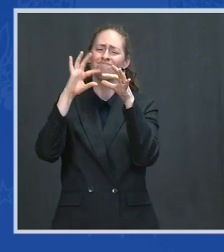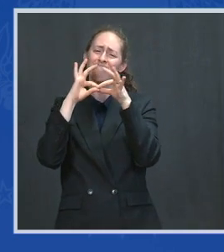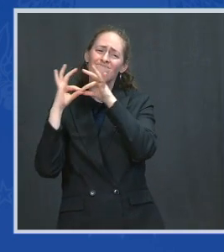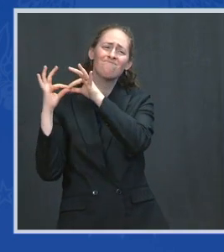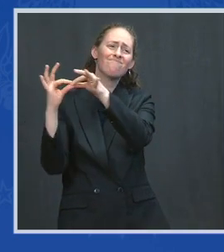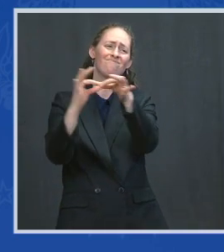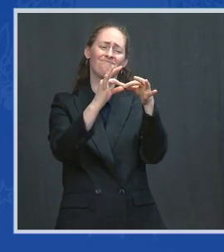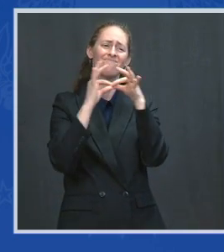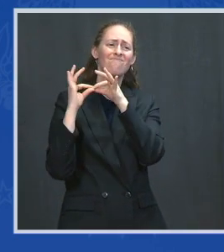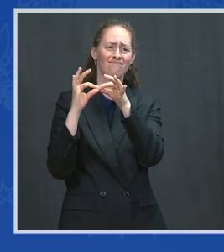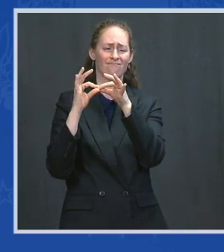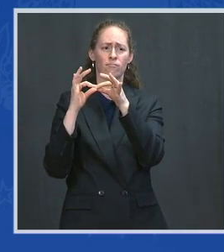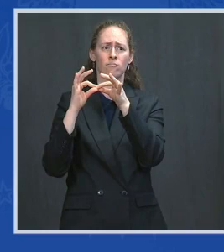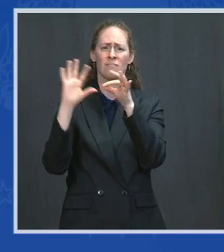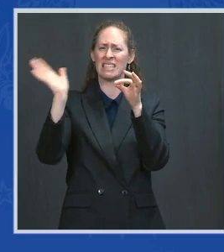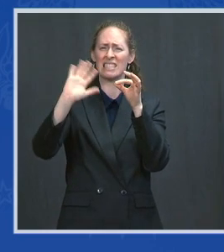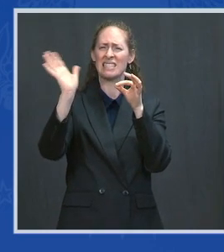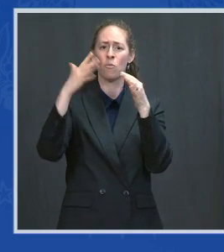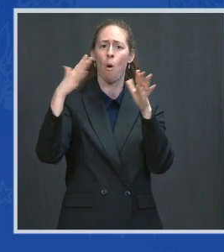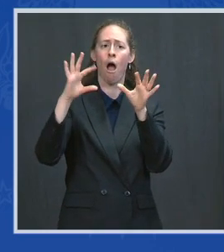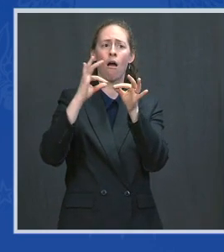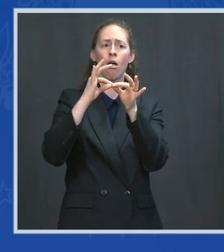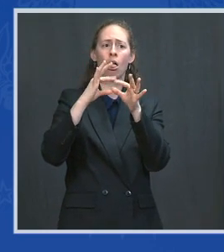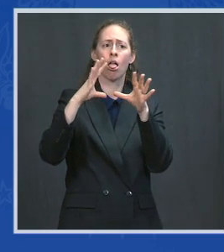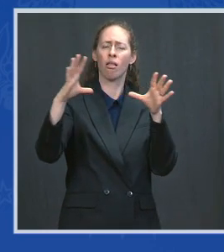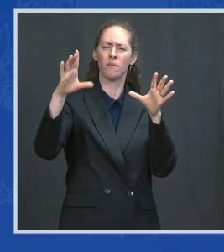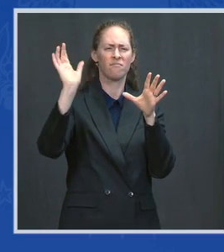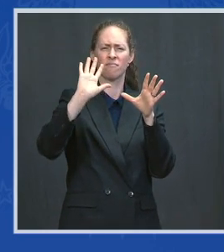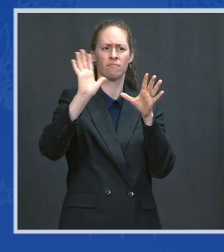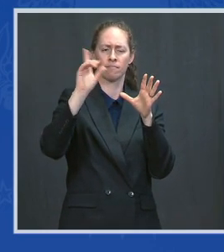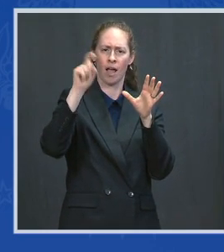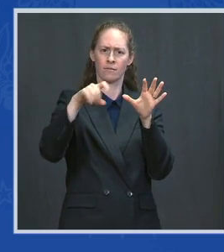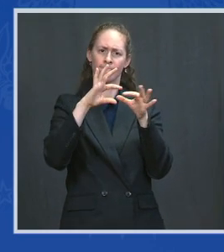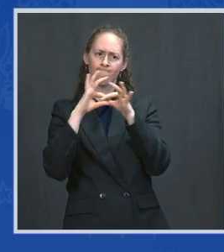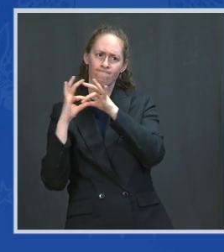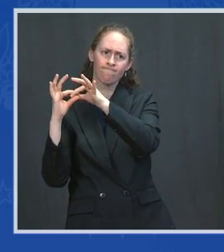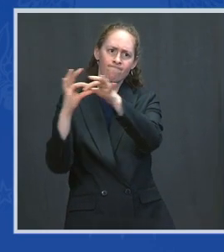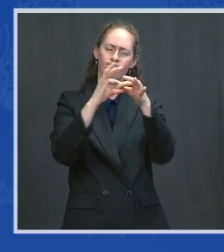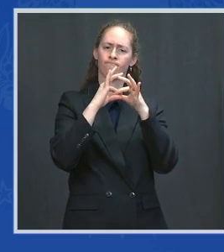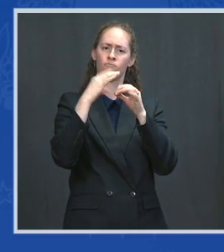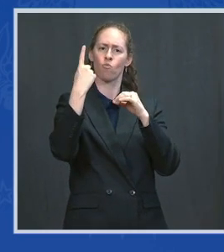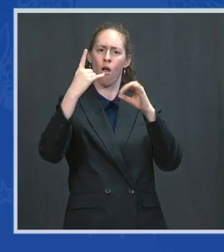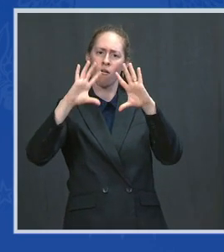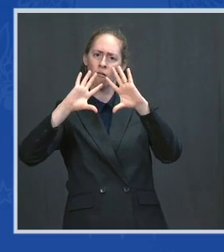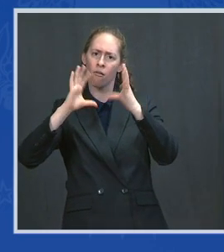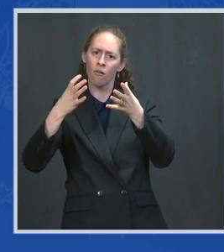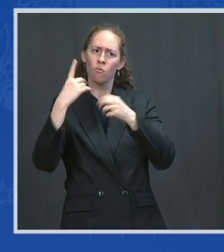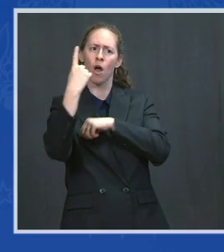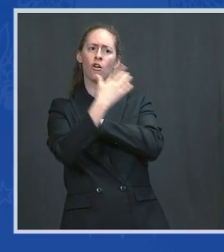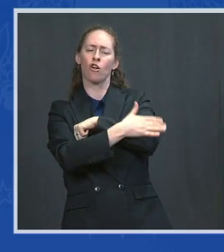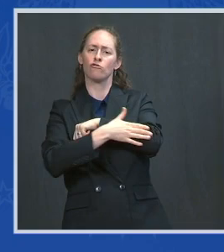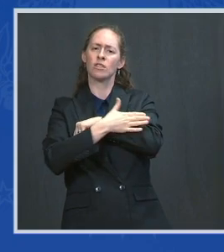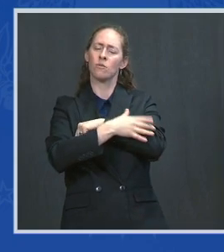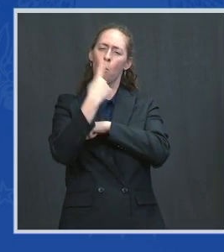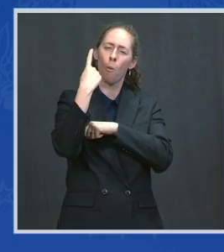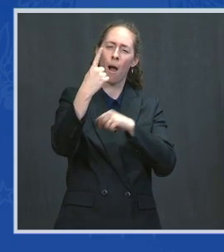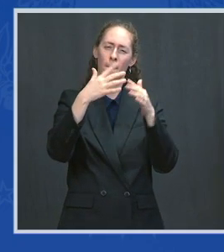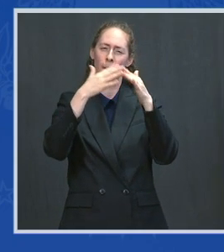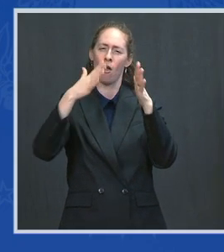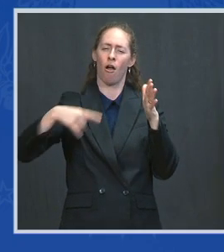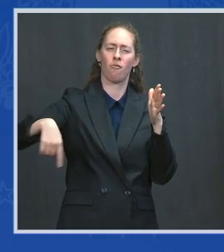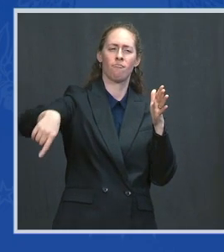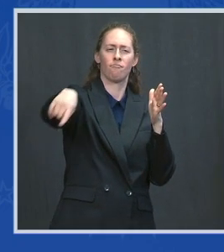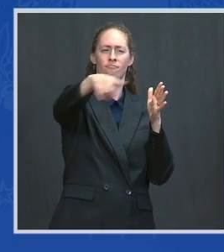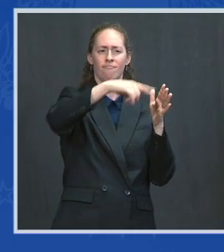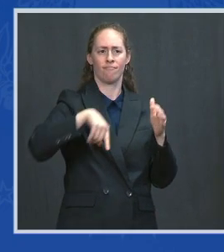We need to unite as one people, one nation, one America. And that was the thing I was most often criticized about, saying,